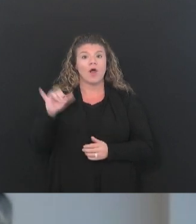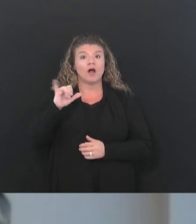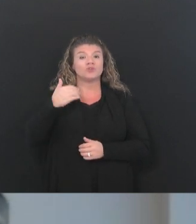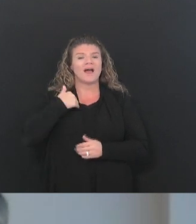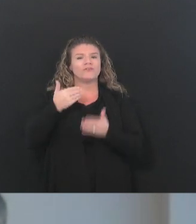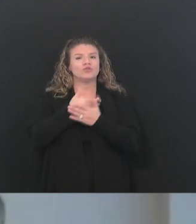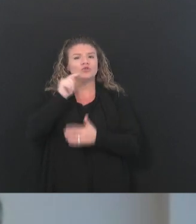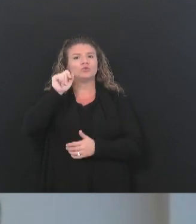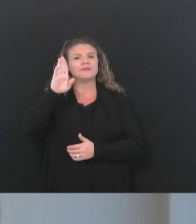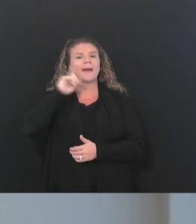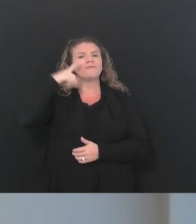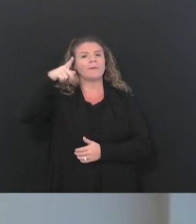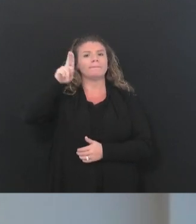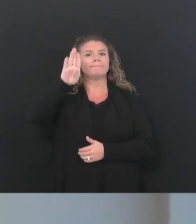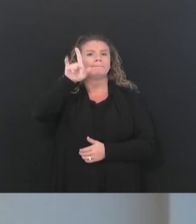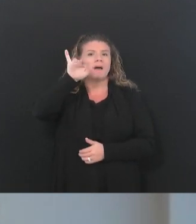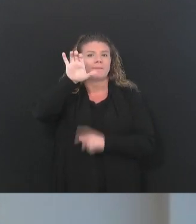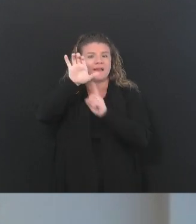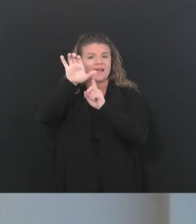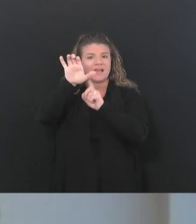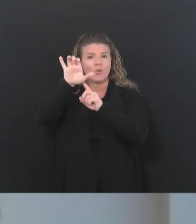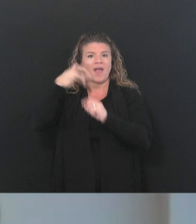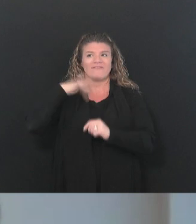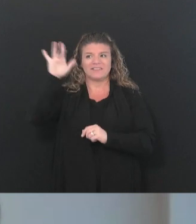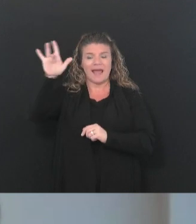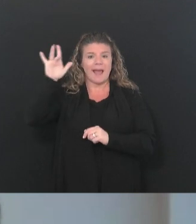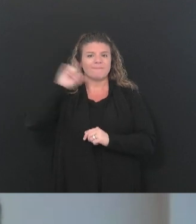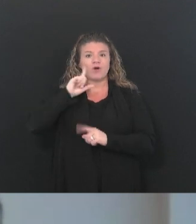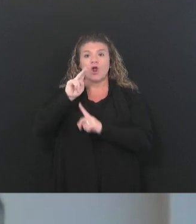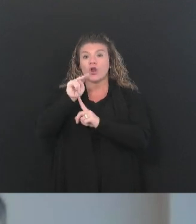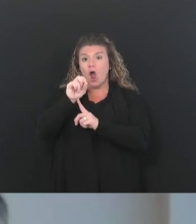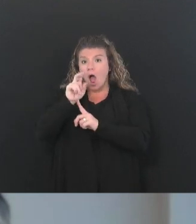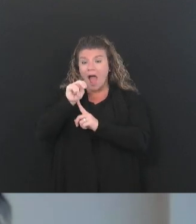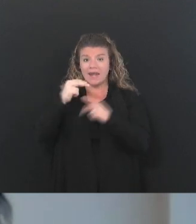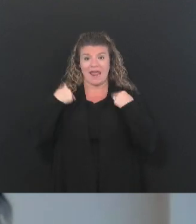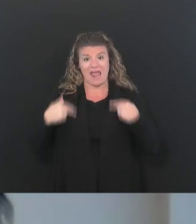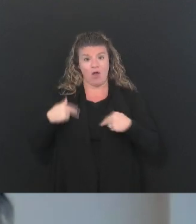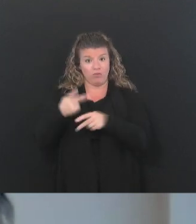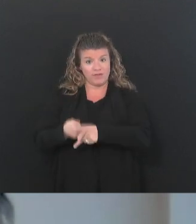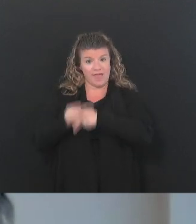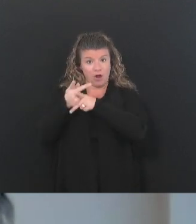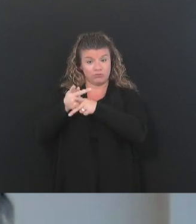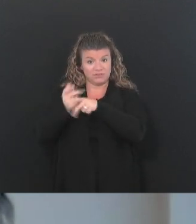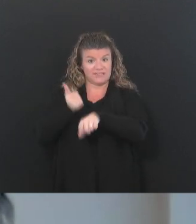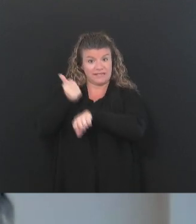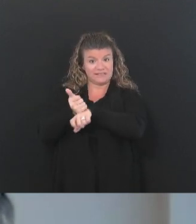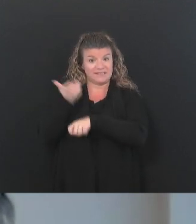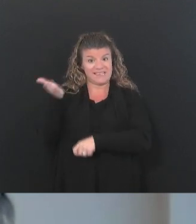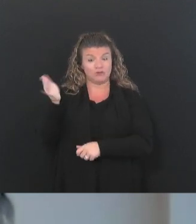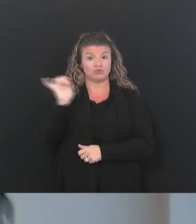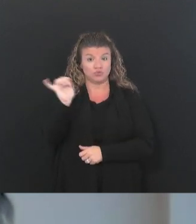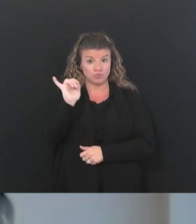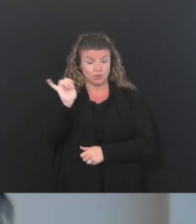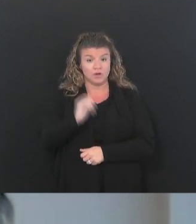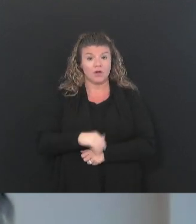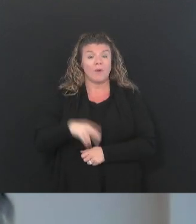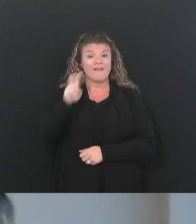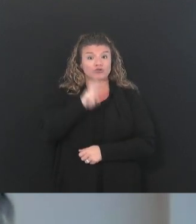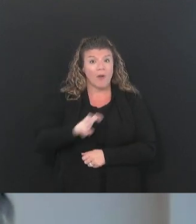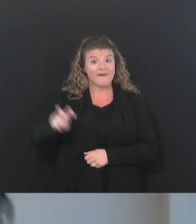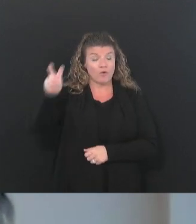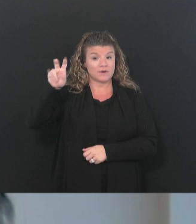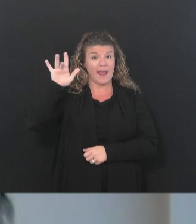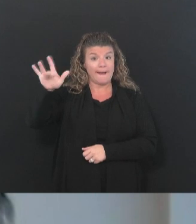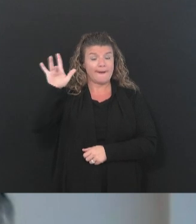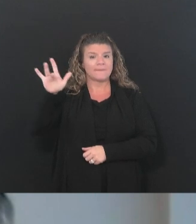information for non-healthcare settings on that tab. We've added under the travel tab some guidance